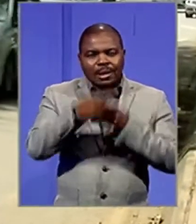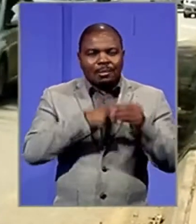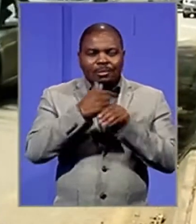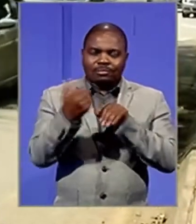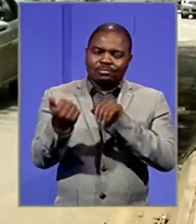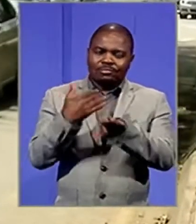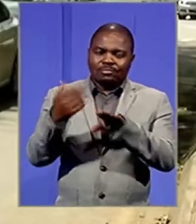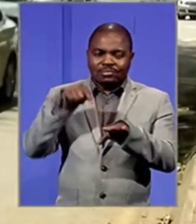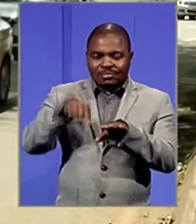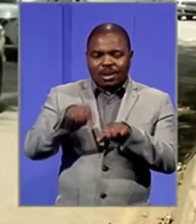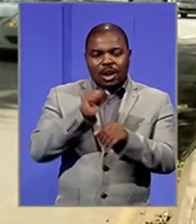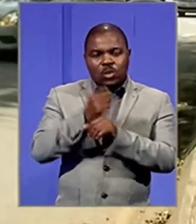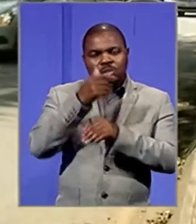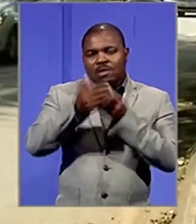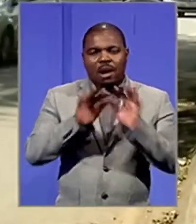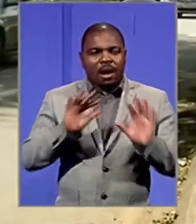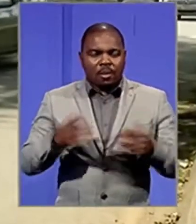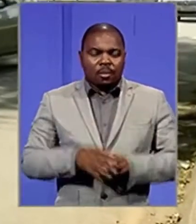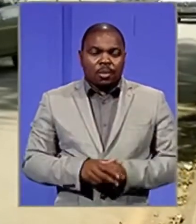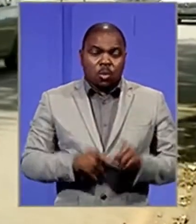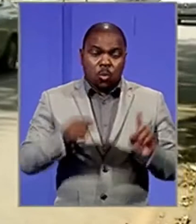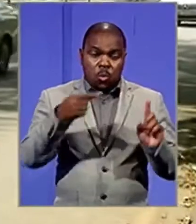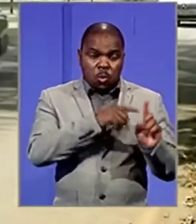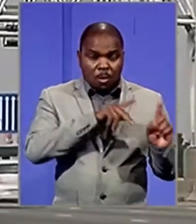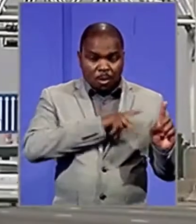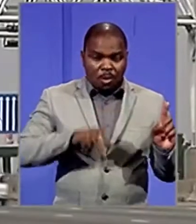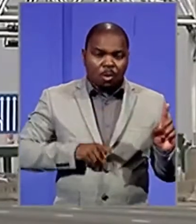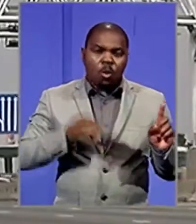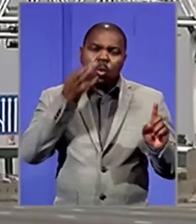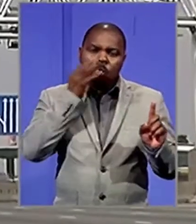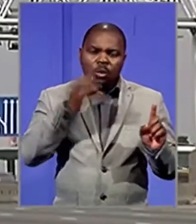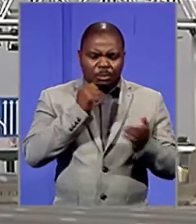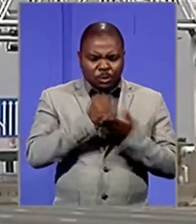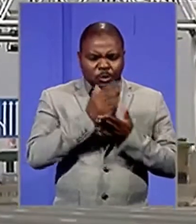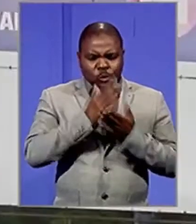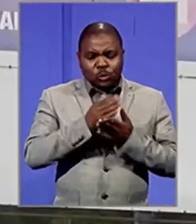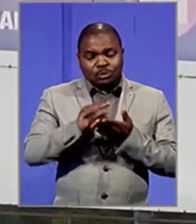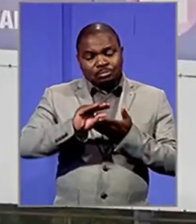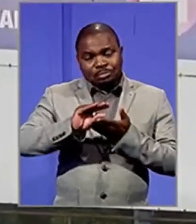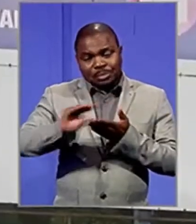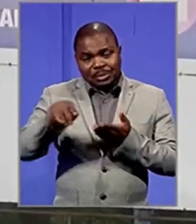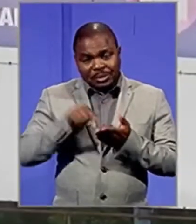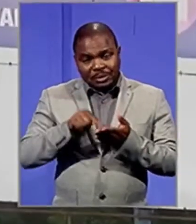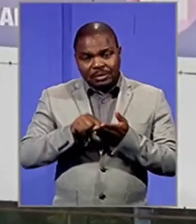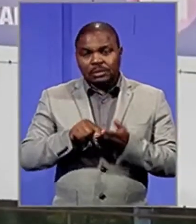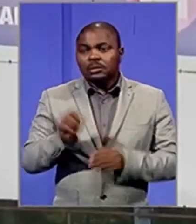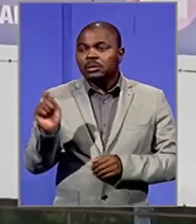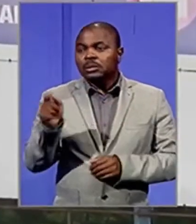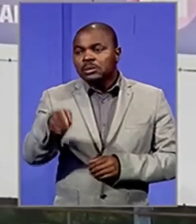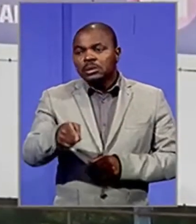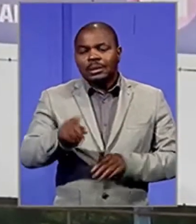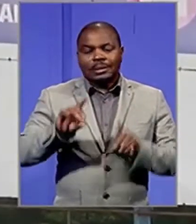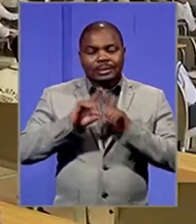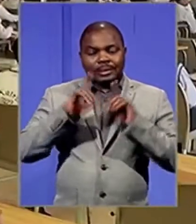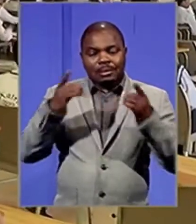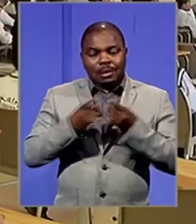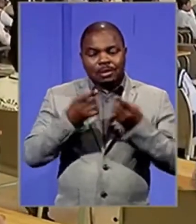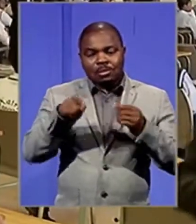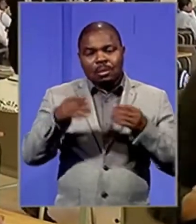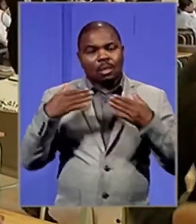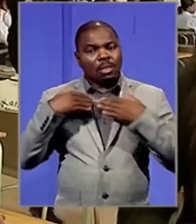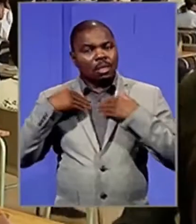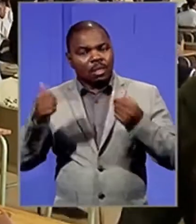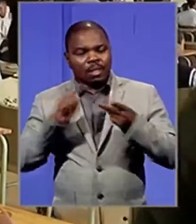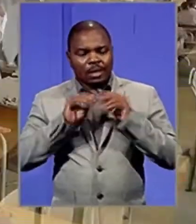tsa mofuta ono kwa Gauteng. Lesufi a re o tlile go netefatsa gore sekoloto seo ga se ame matlole a lefapha la boitekanelo